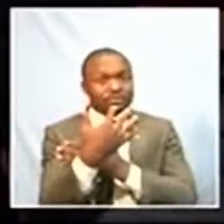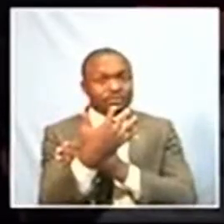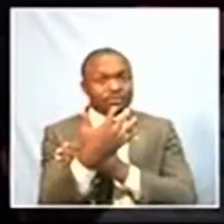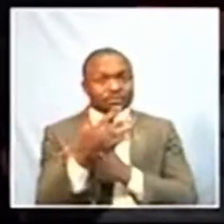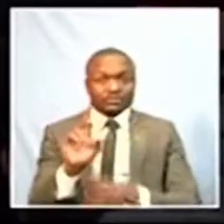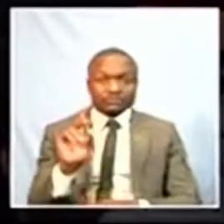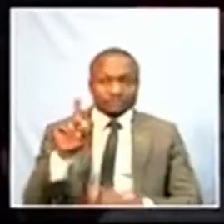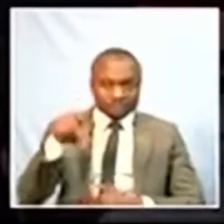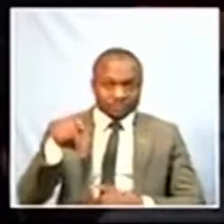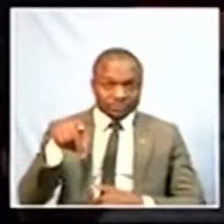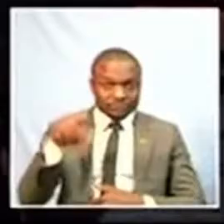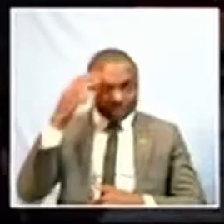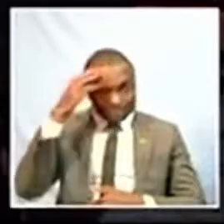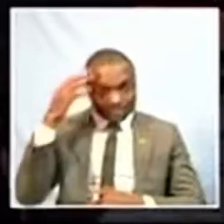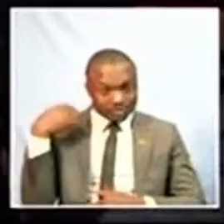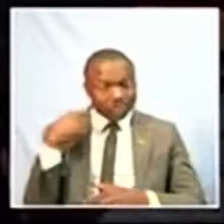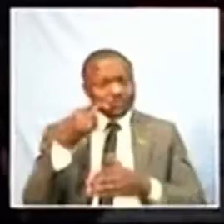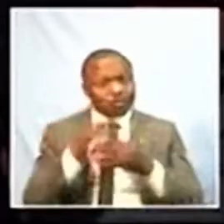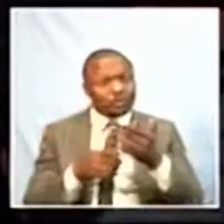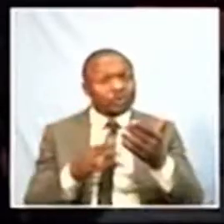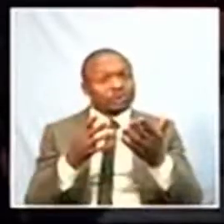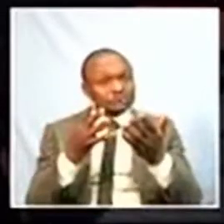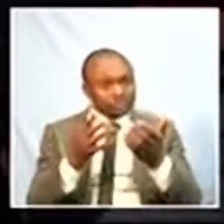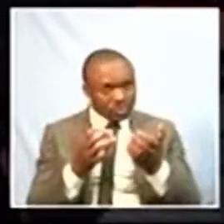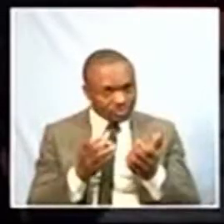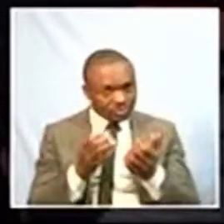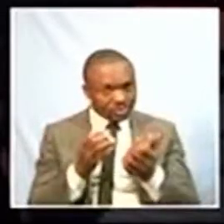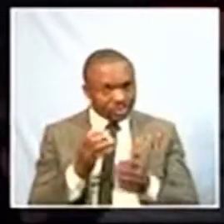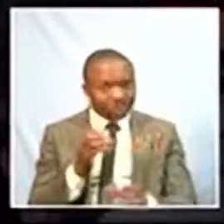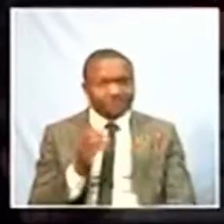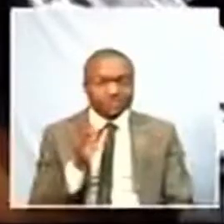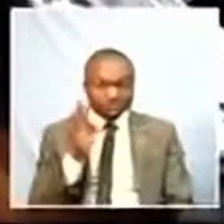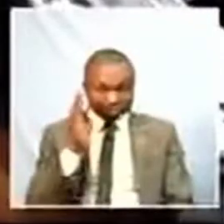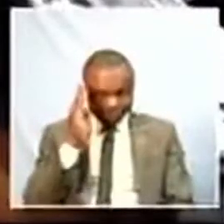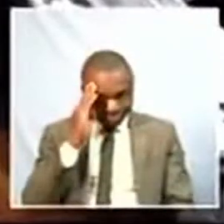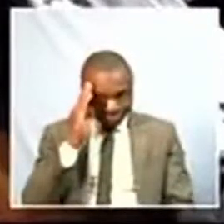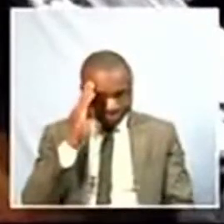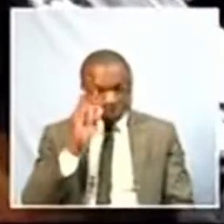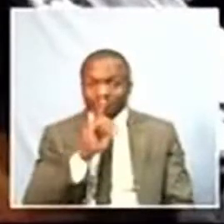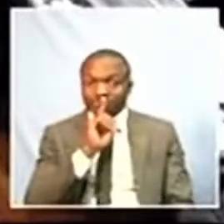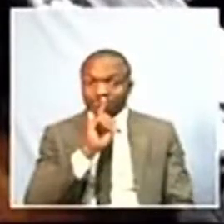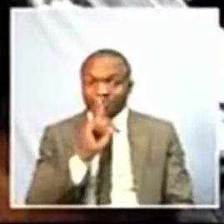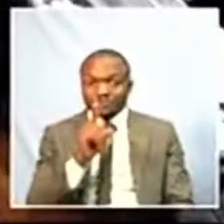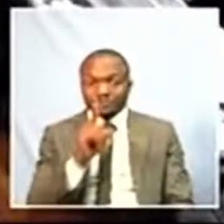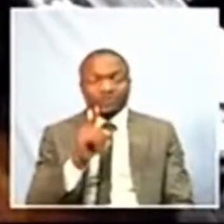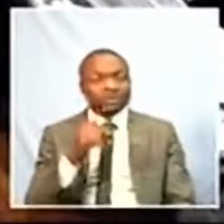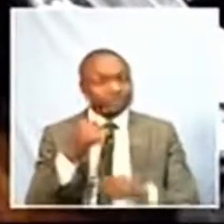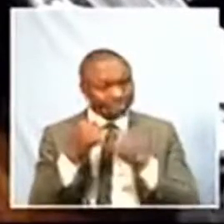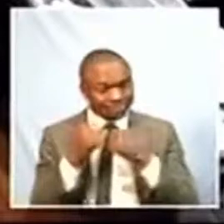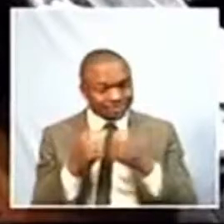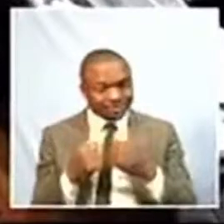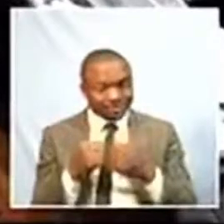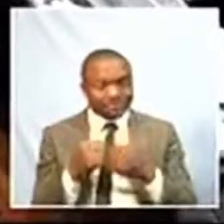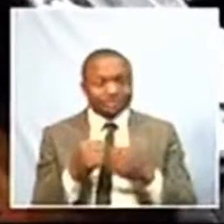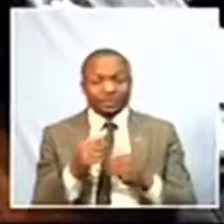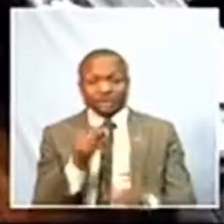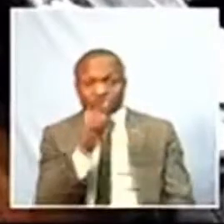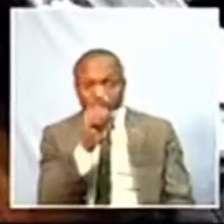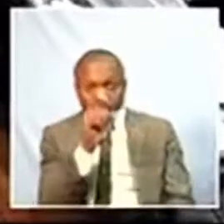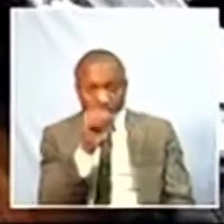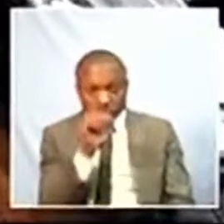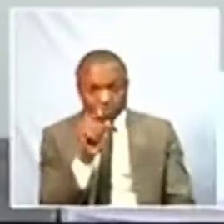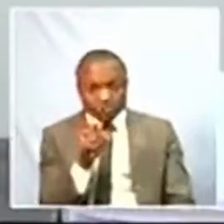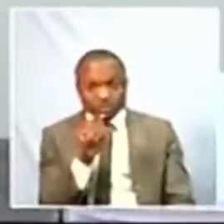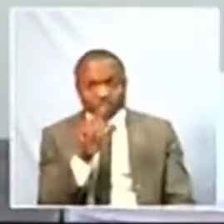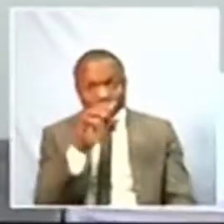DP's office. They can send. So what we want to hear from you are facts and confidently so, because you were in